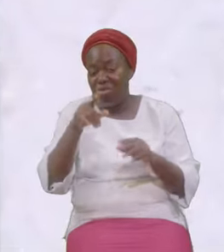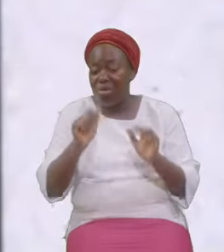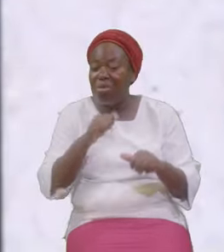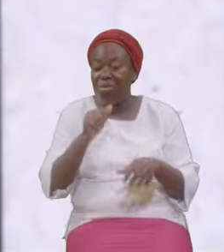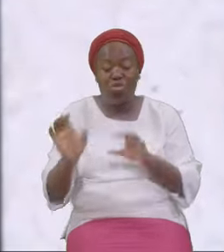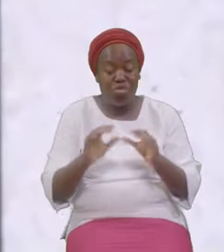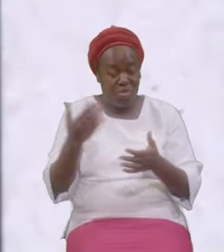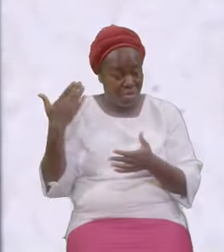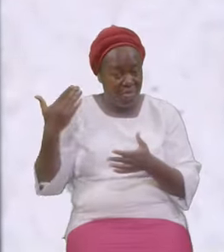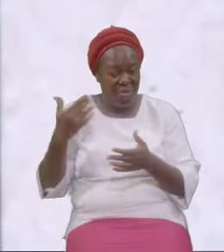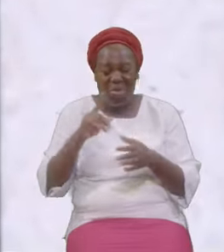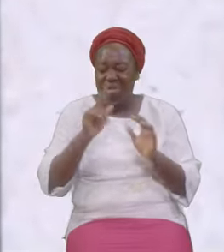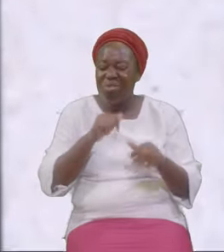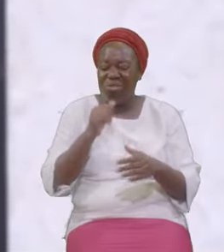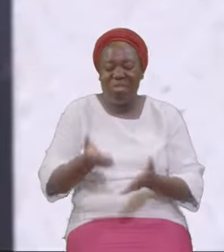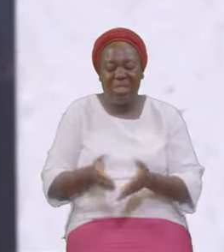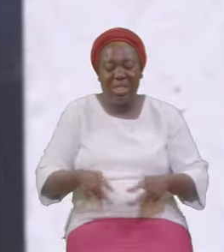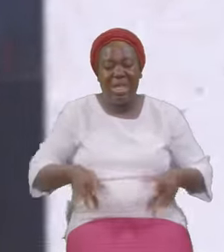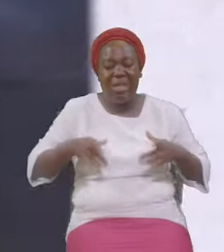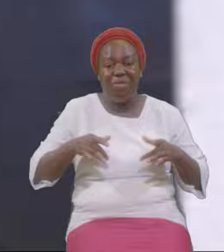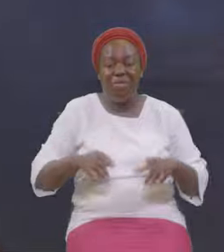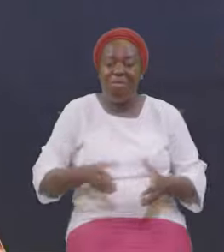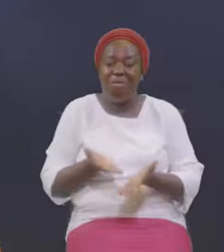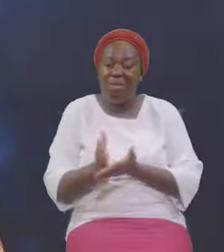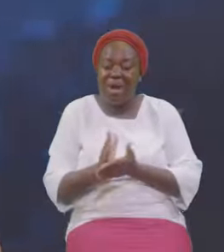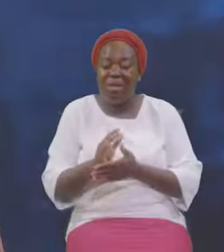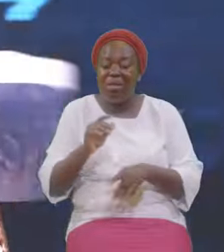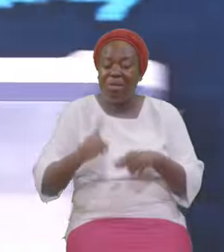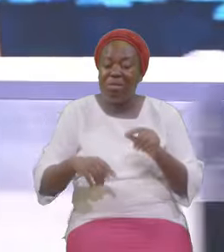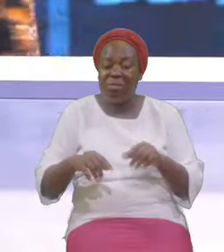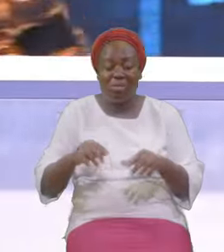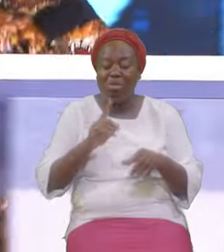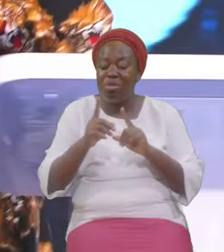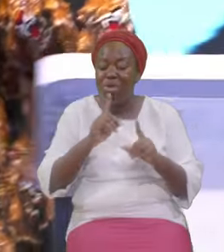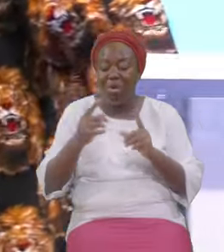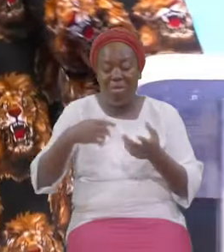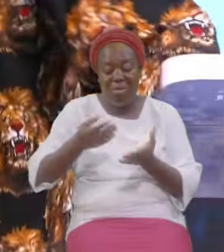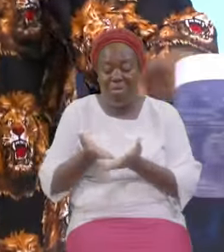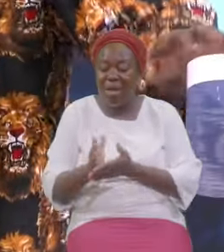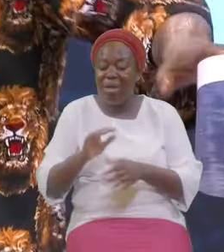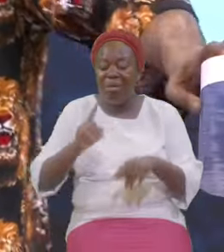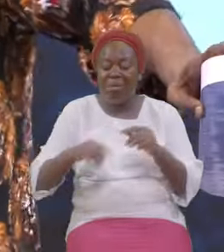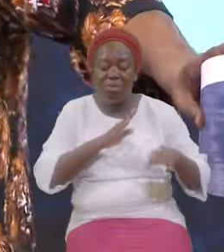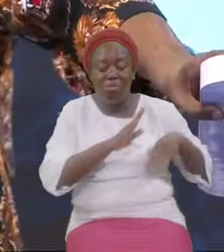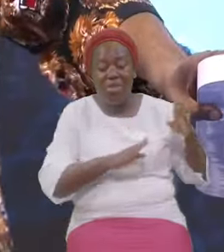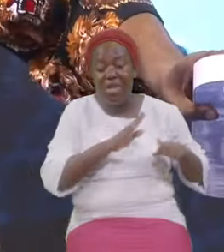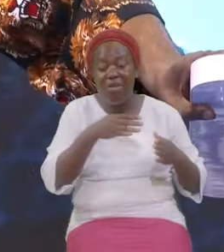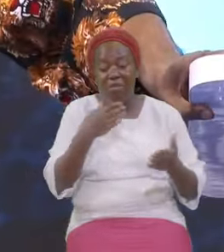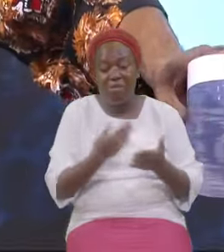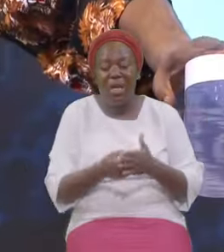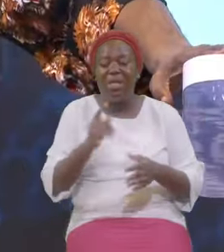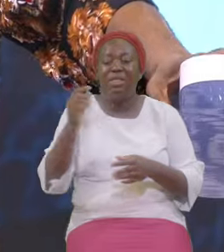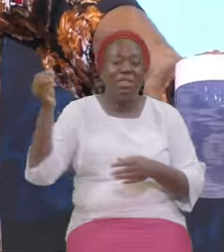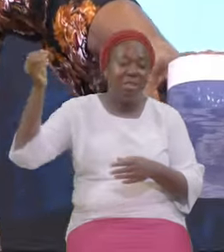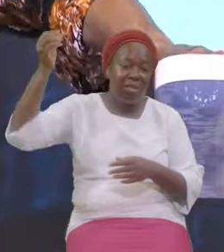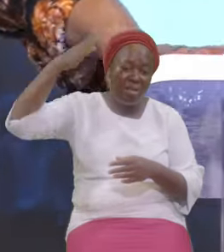live right, you couldn't stand right, you couldn't talk right, you couldn't behave well, the grace of God will come to you.